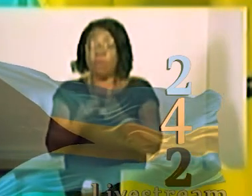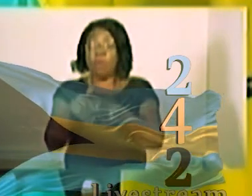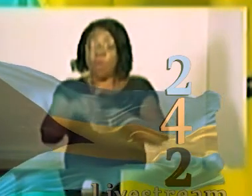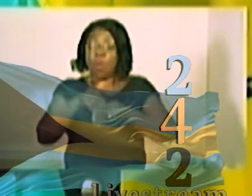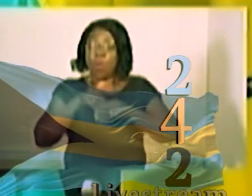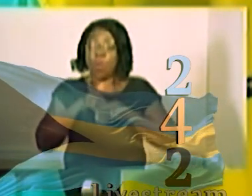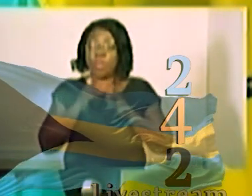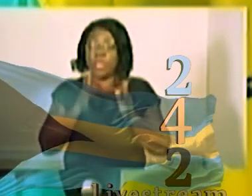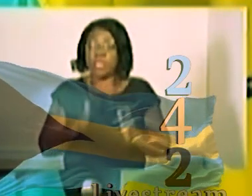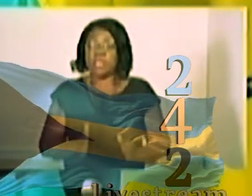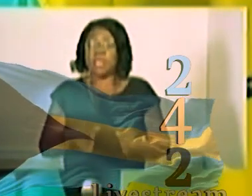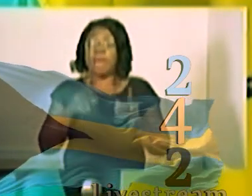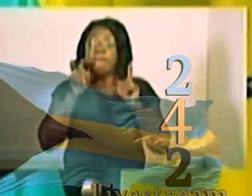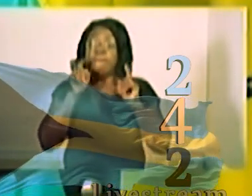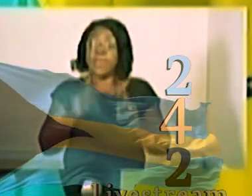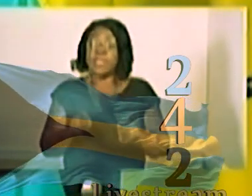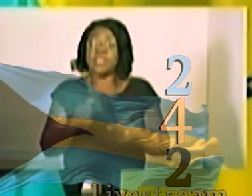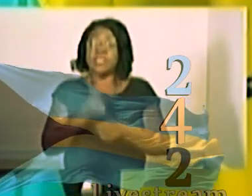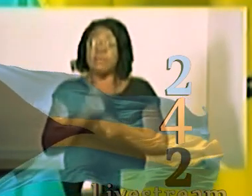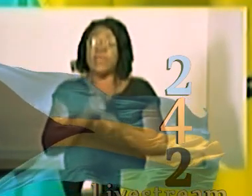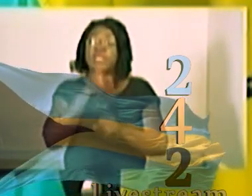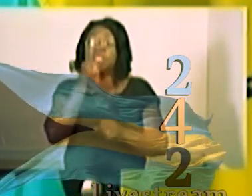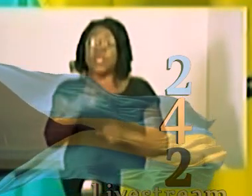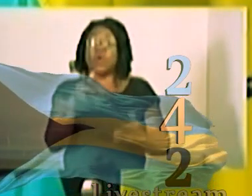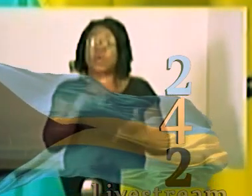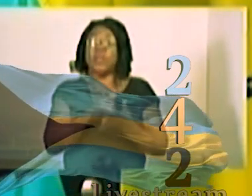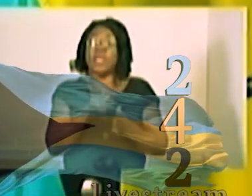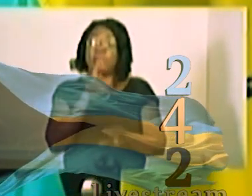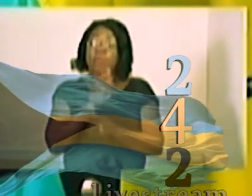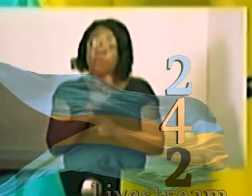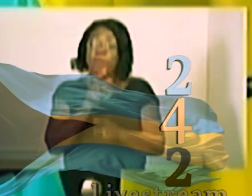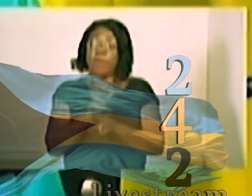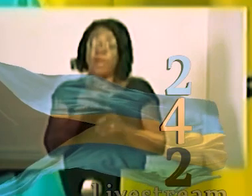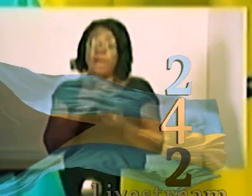Owners must ensure proper physical distancing.